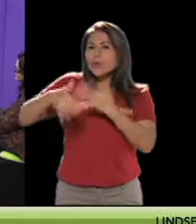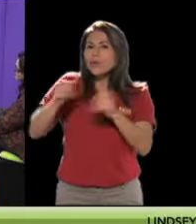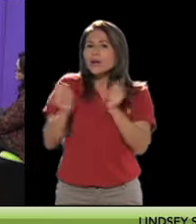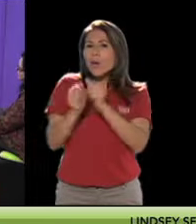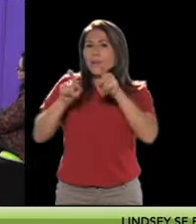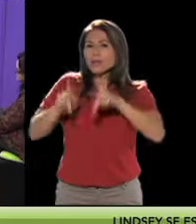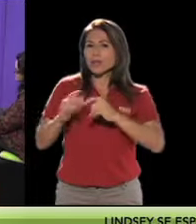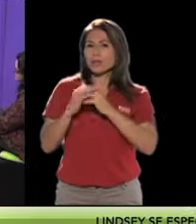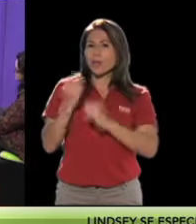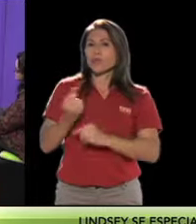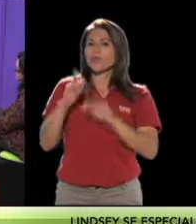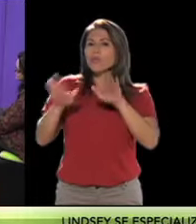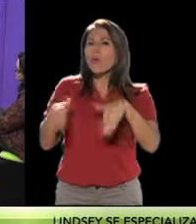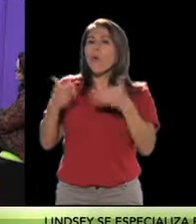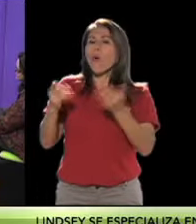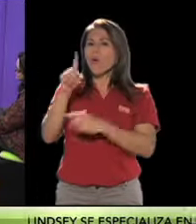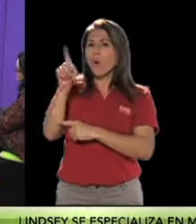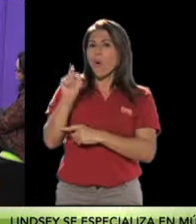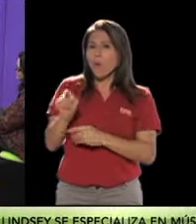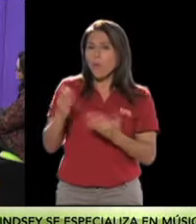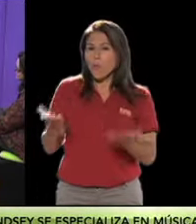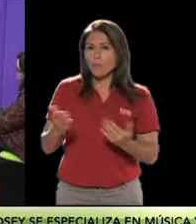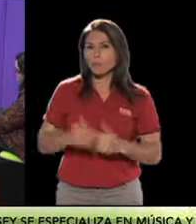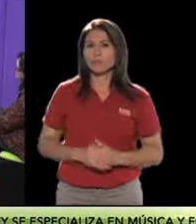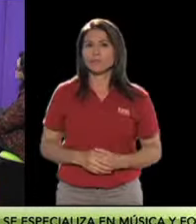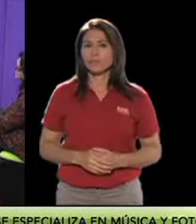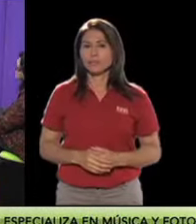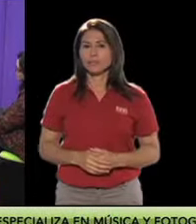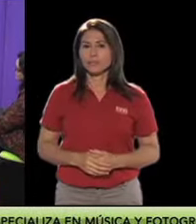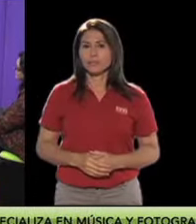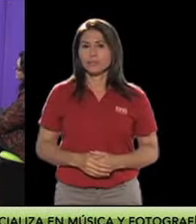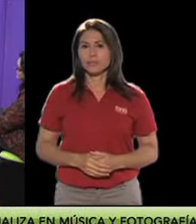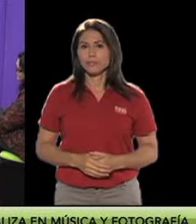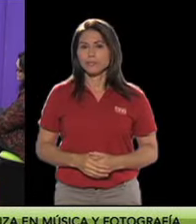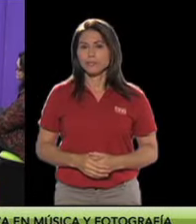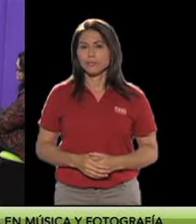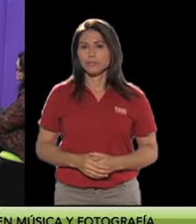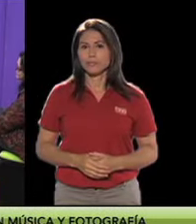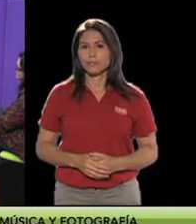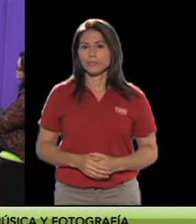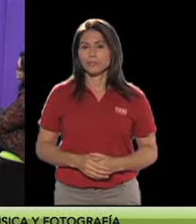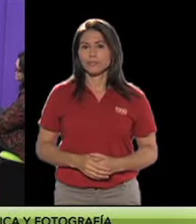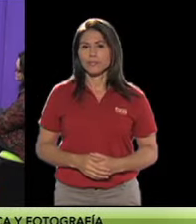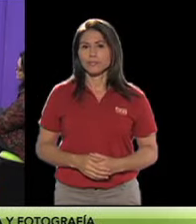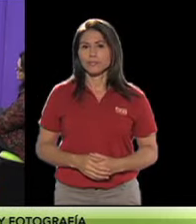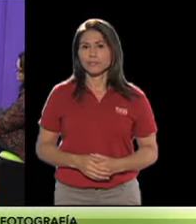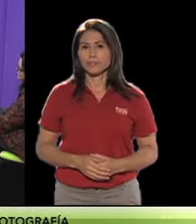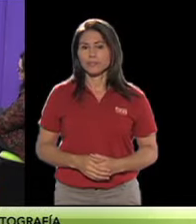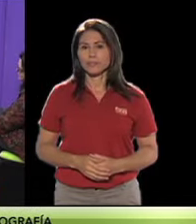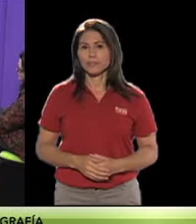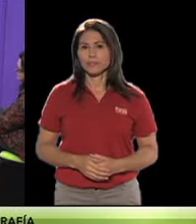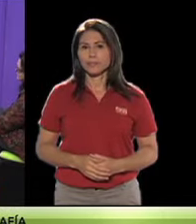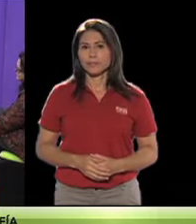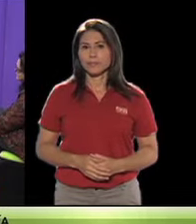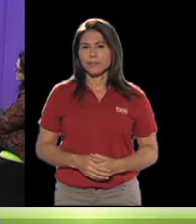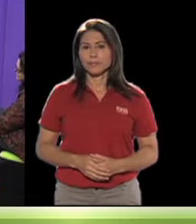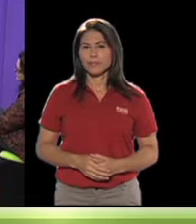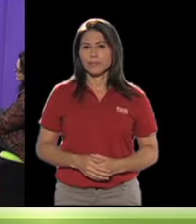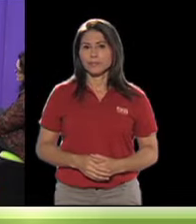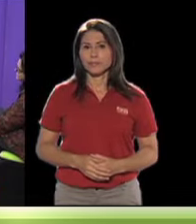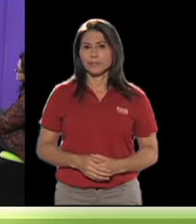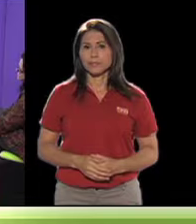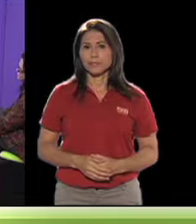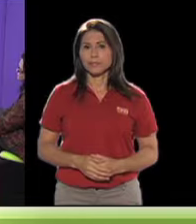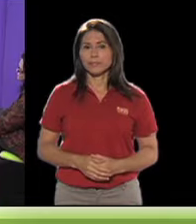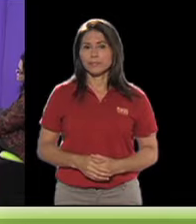interact with people with autism without having the experience of having an autistic member in our family?